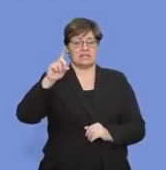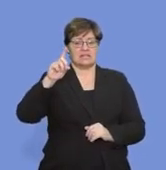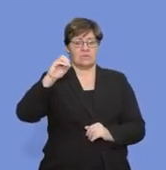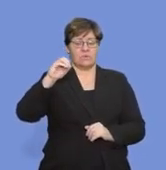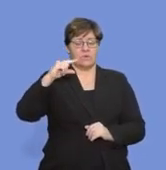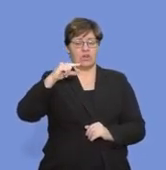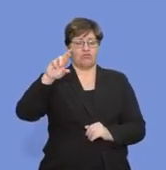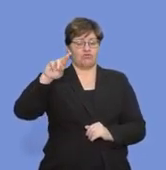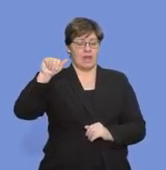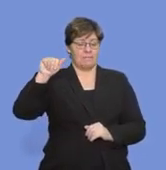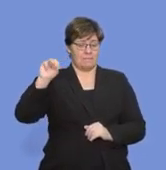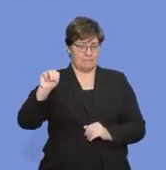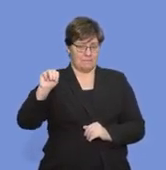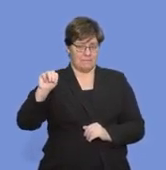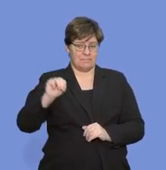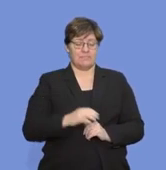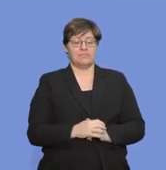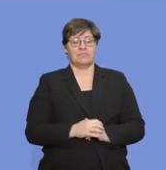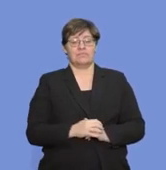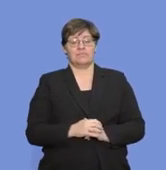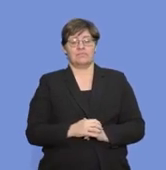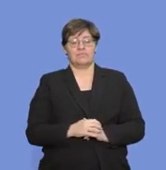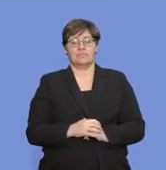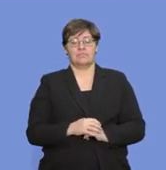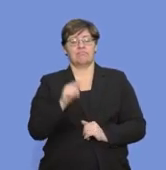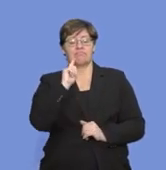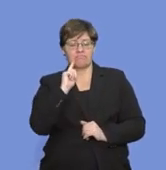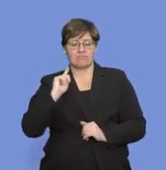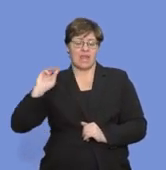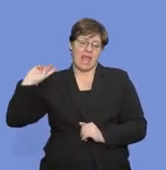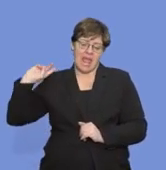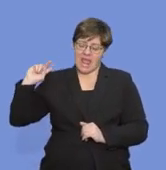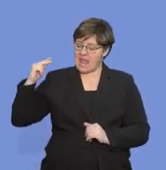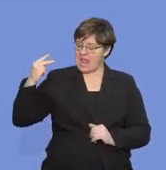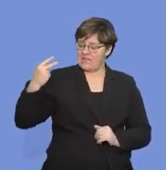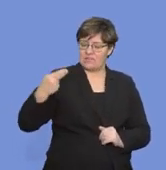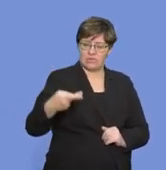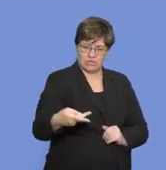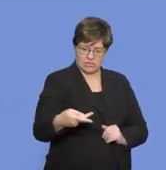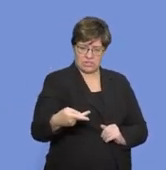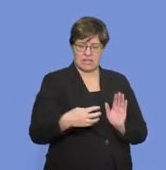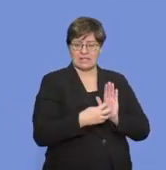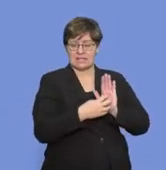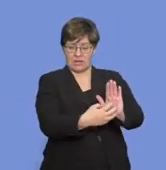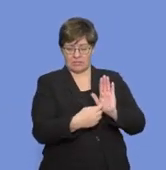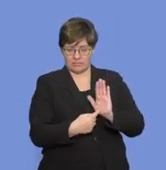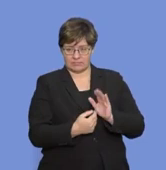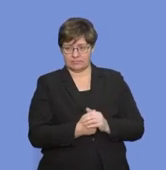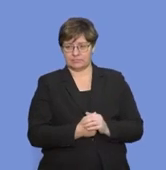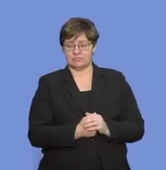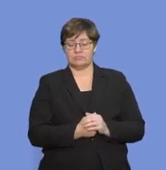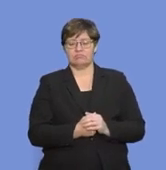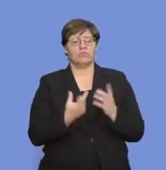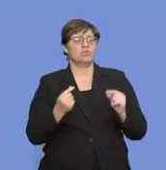earlier, a cladogram is an evolutionary diagram, and what